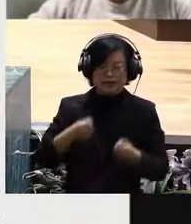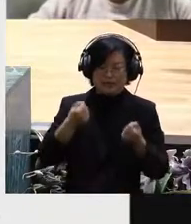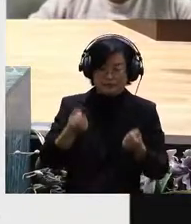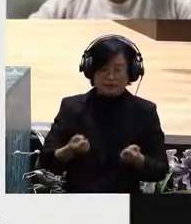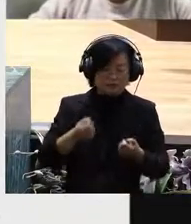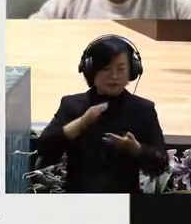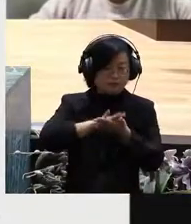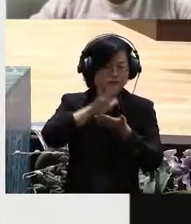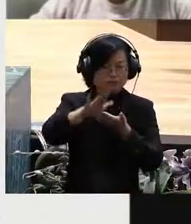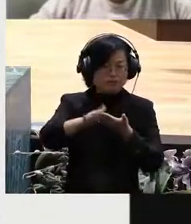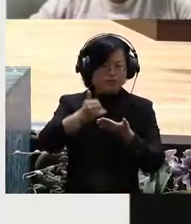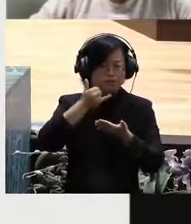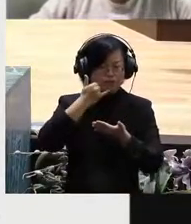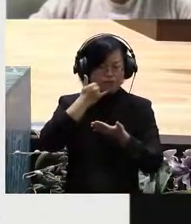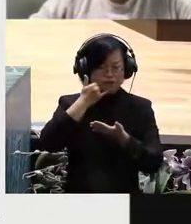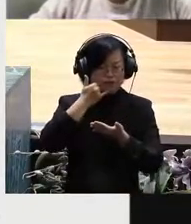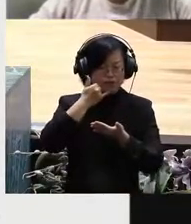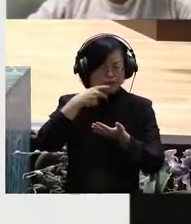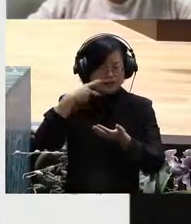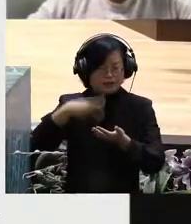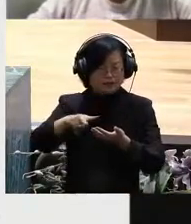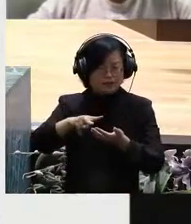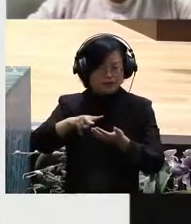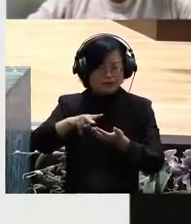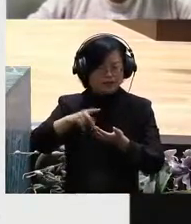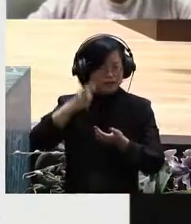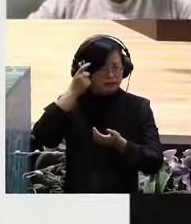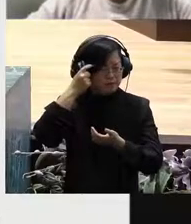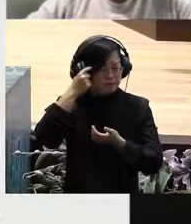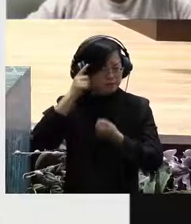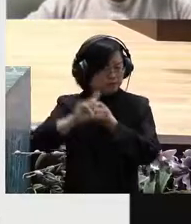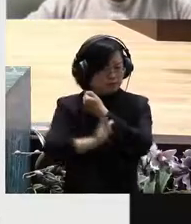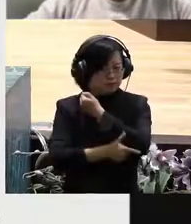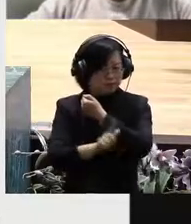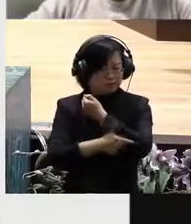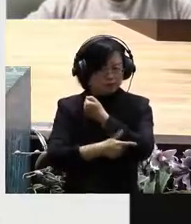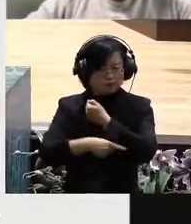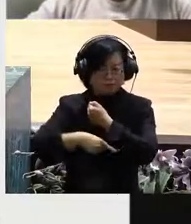of benefit to the government as well as to the private sector.